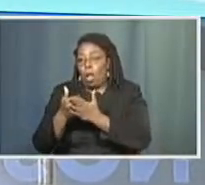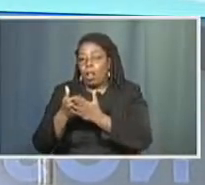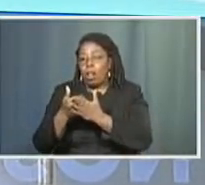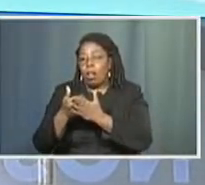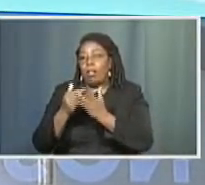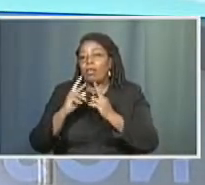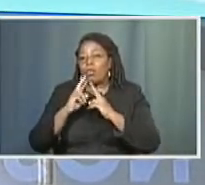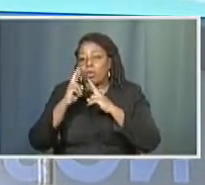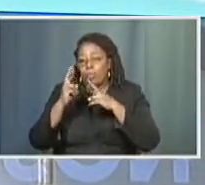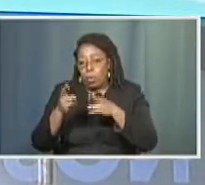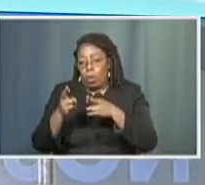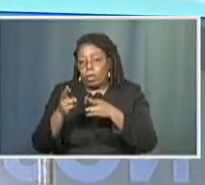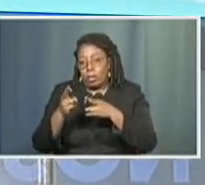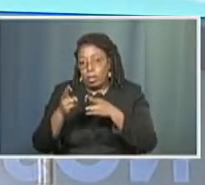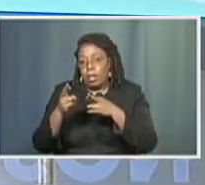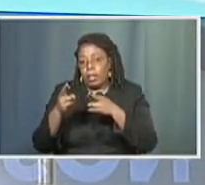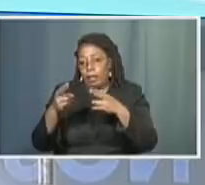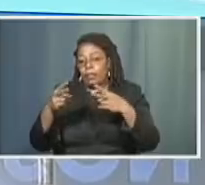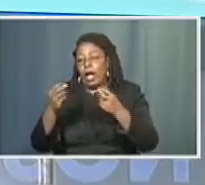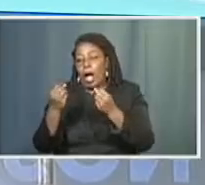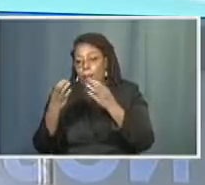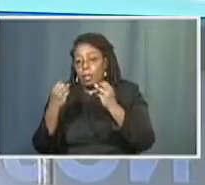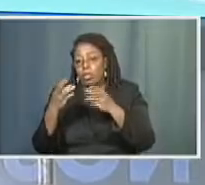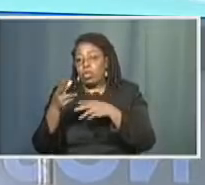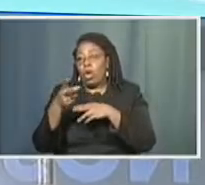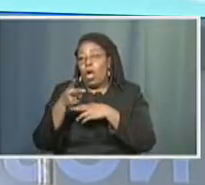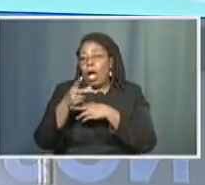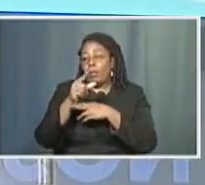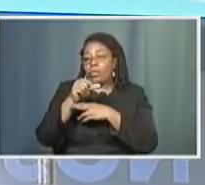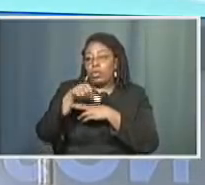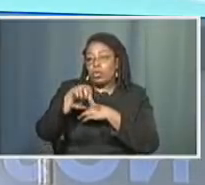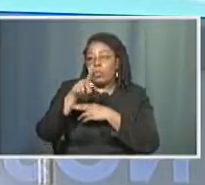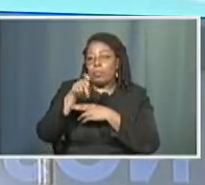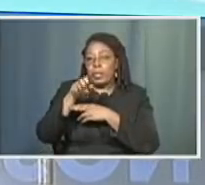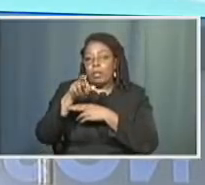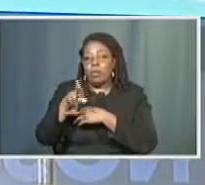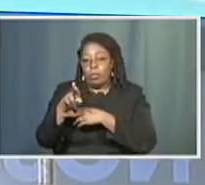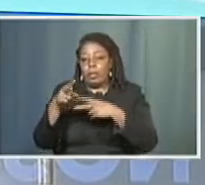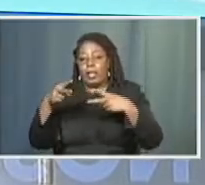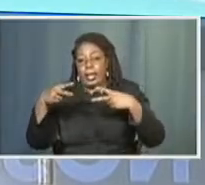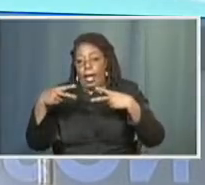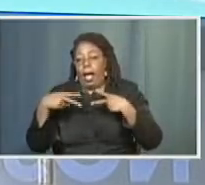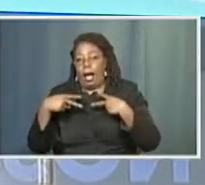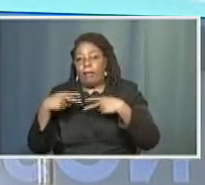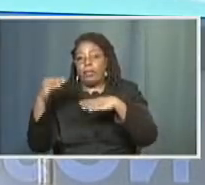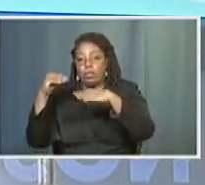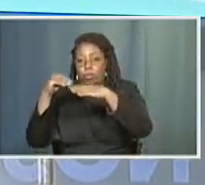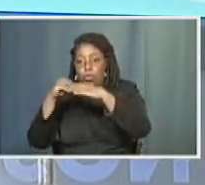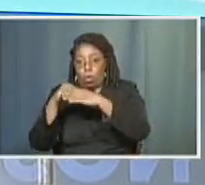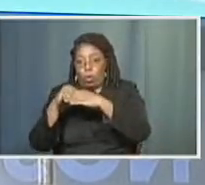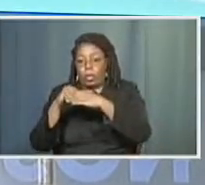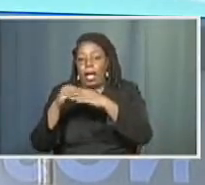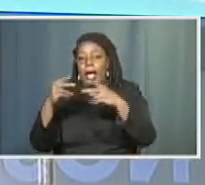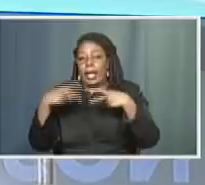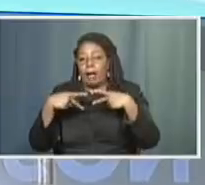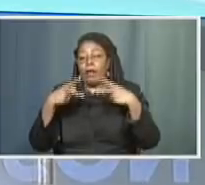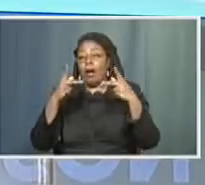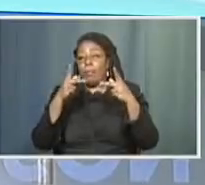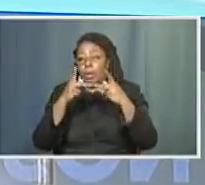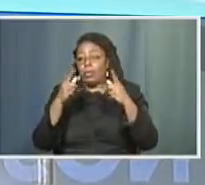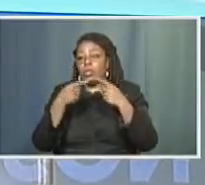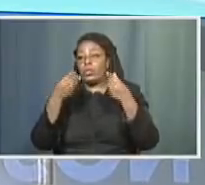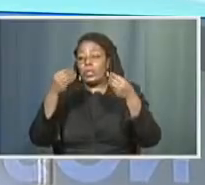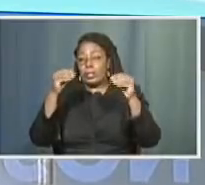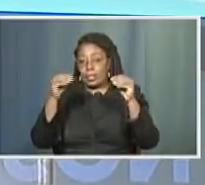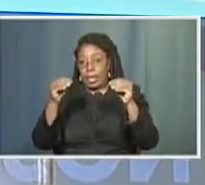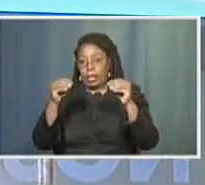grouper inventories at the close of the season and are reminded a request for a permit to sell during the closed season would have